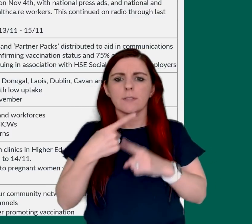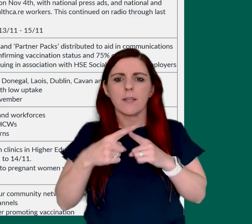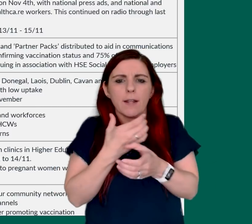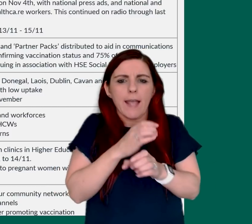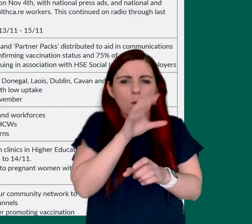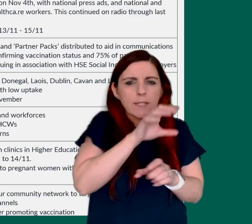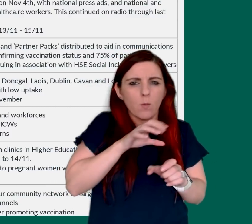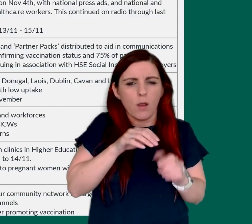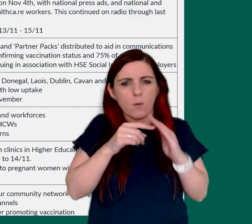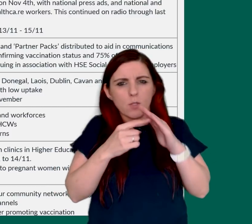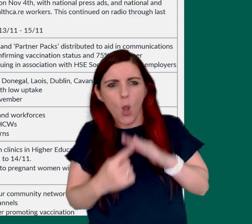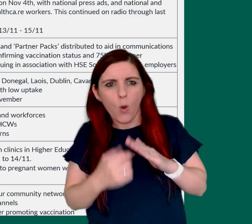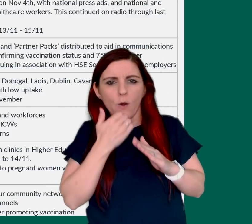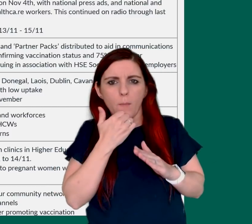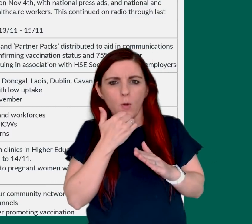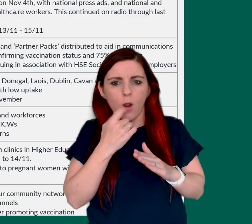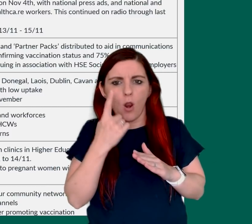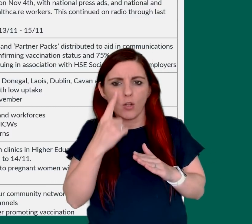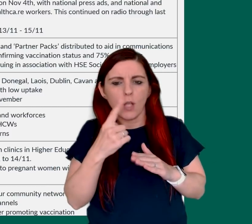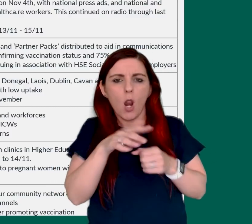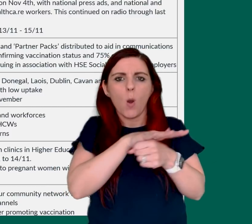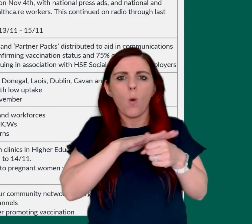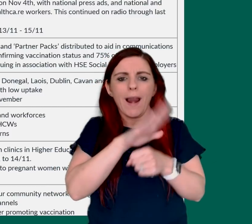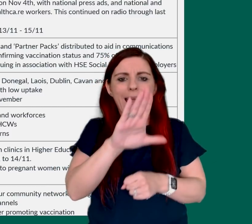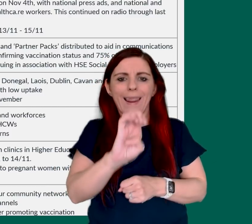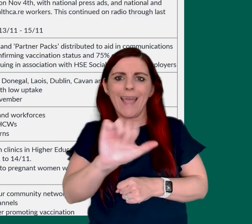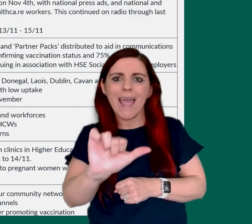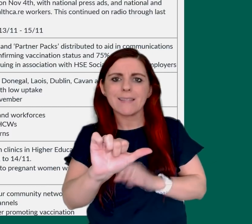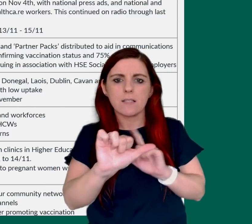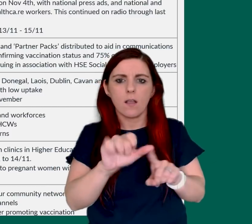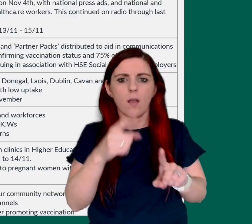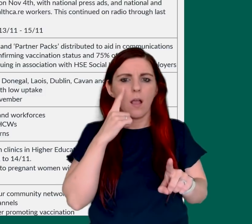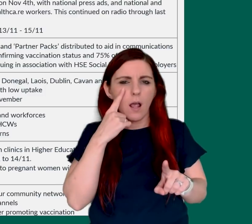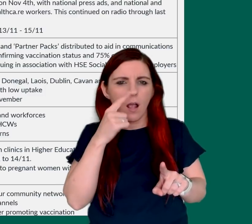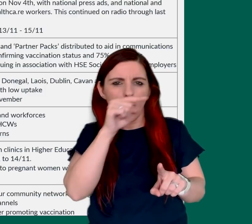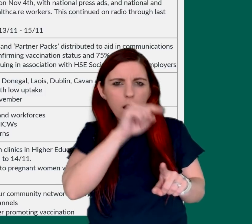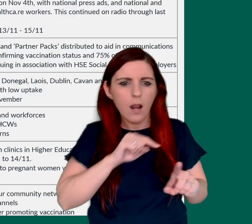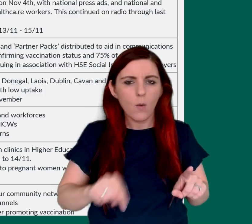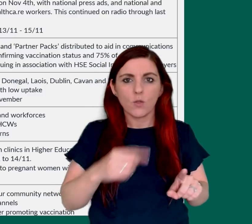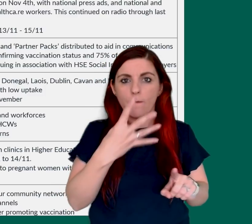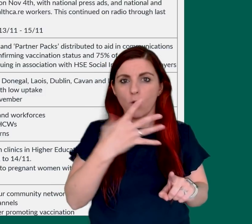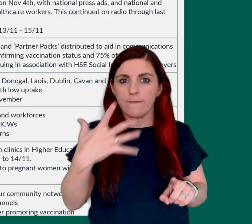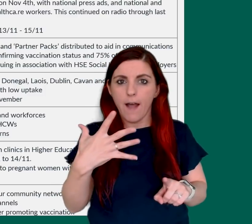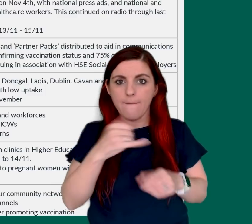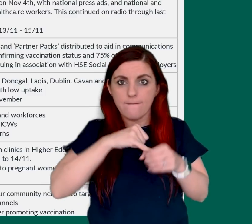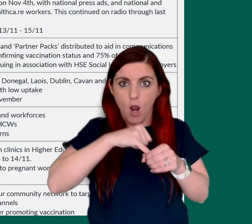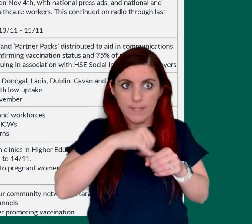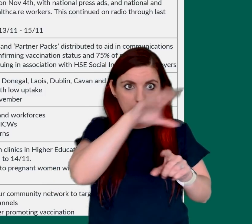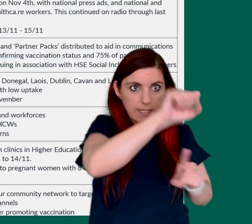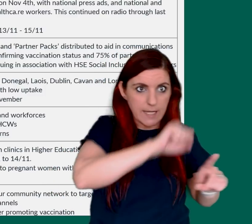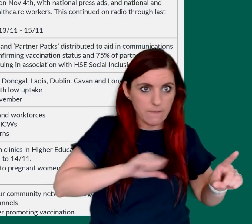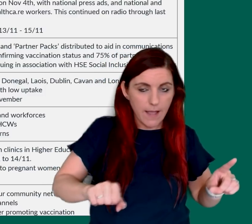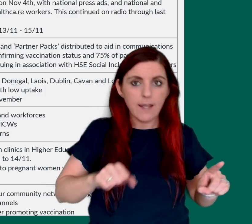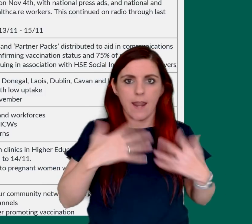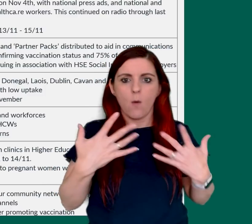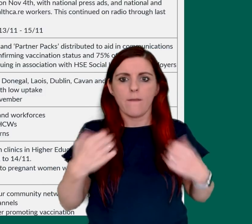uptakes, but not just the county. We looked at what are called local electoral areas. We've used pharmacies, 45 pharmacies identified within those electoral areas, and we've had